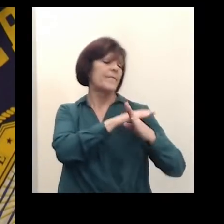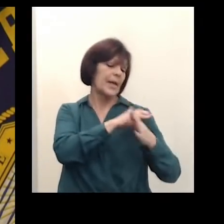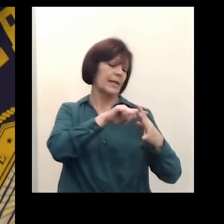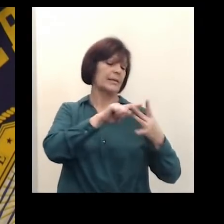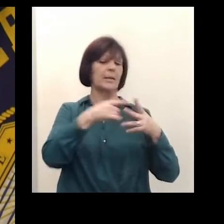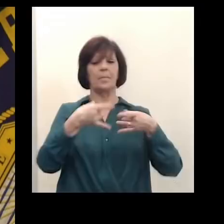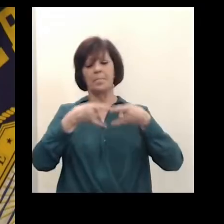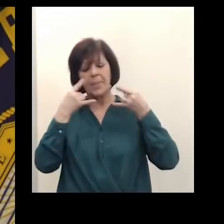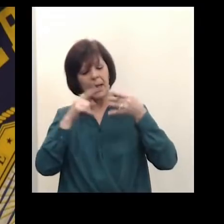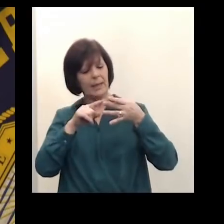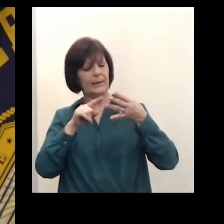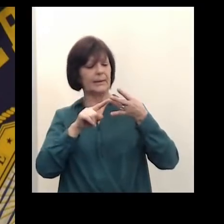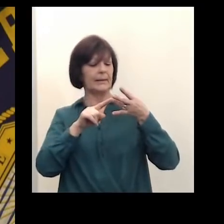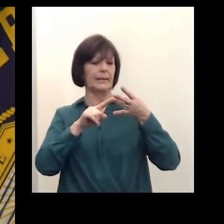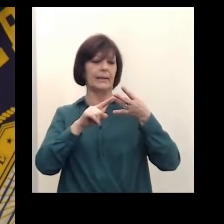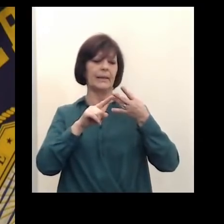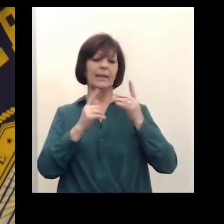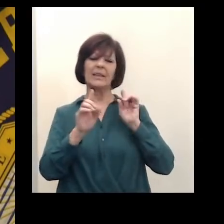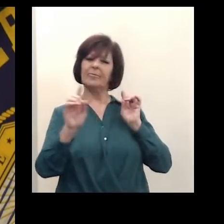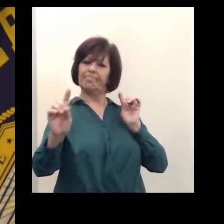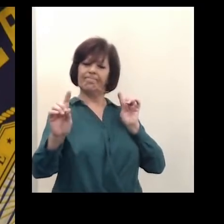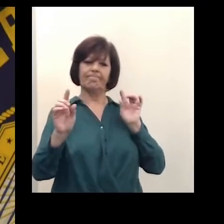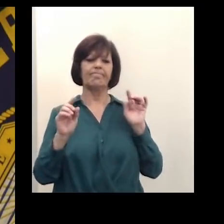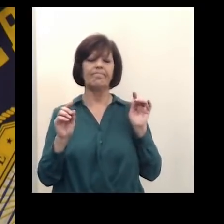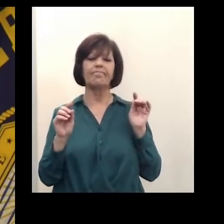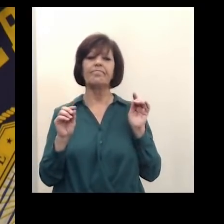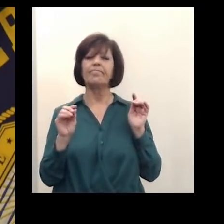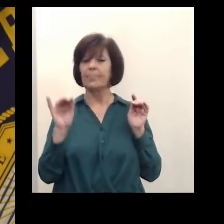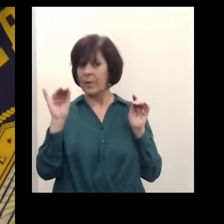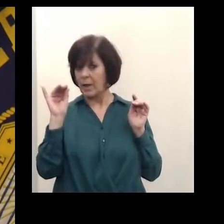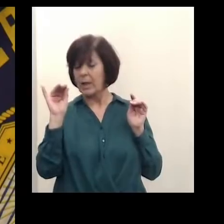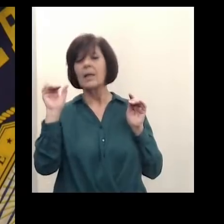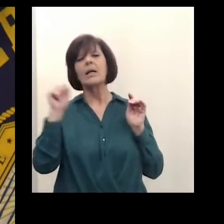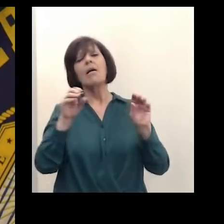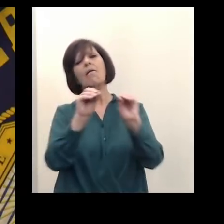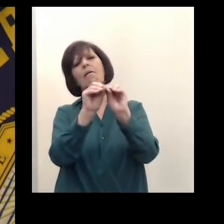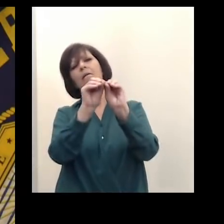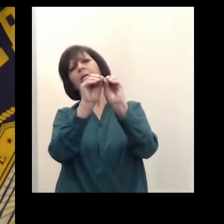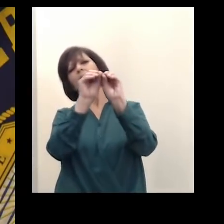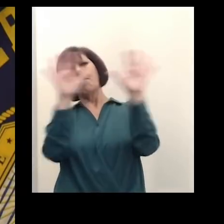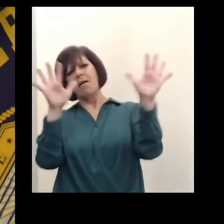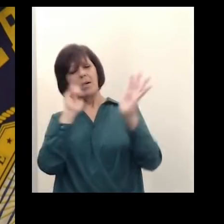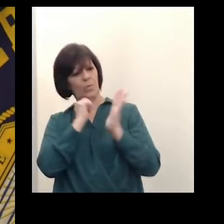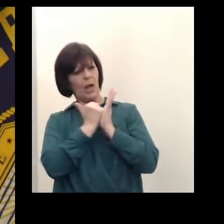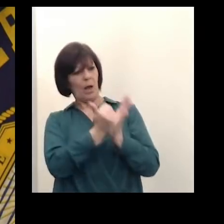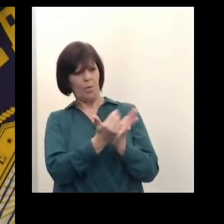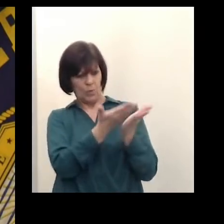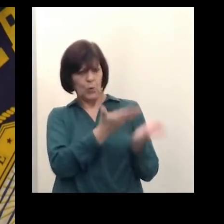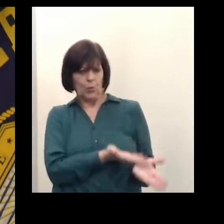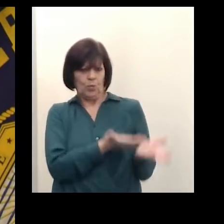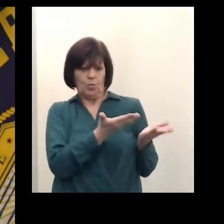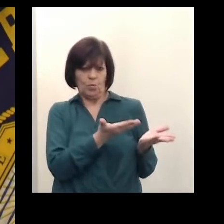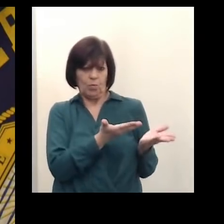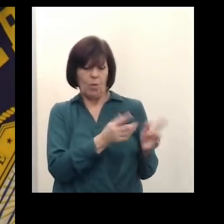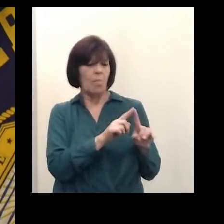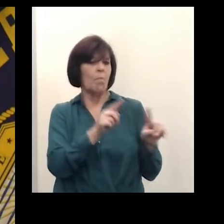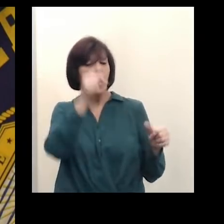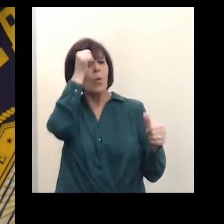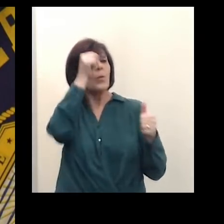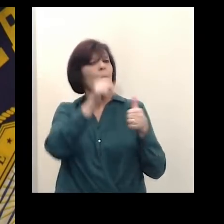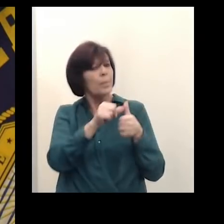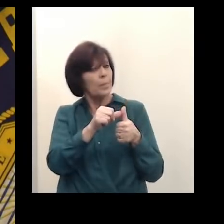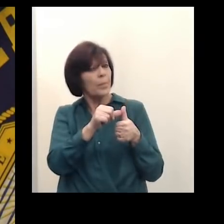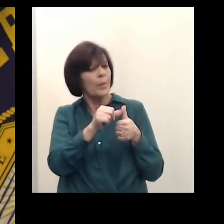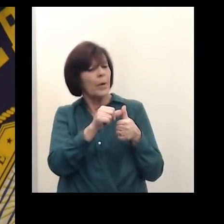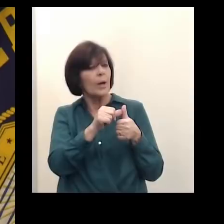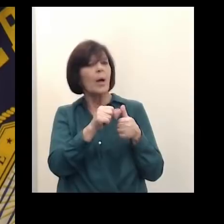masks, minimizing risky behavior, though obviously it's beneficial for you, remember, when it comes to public